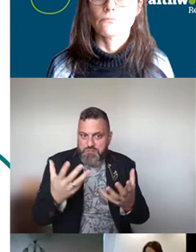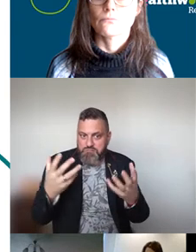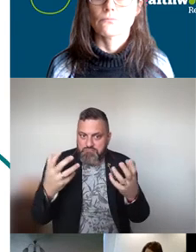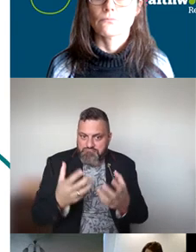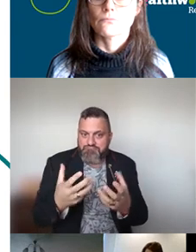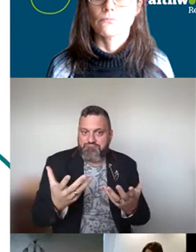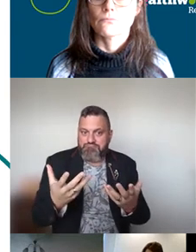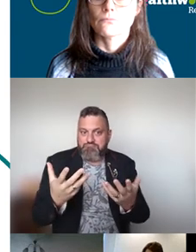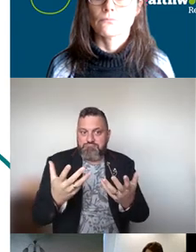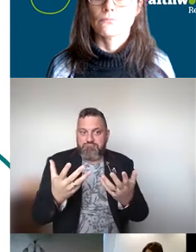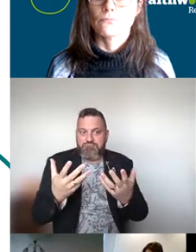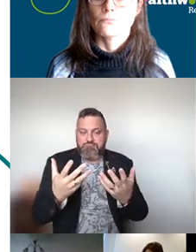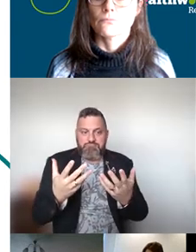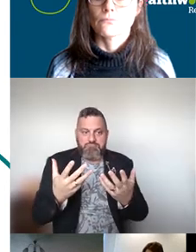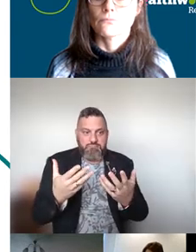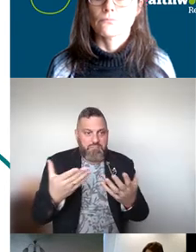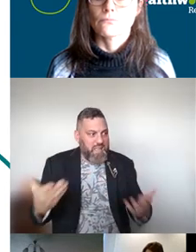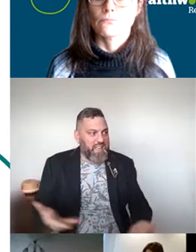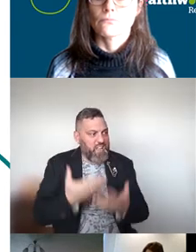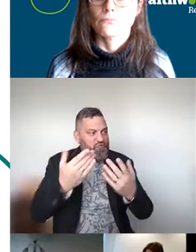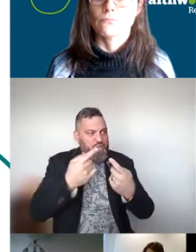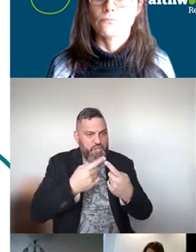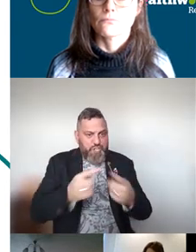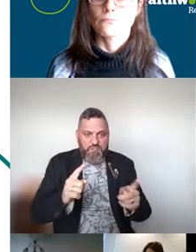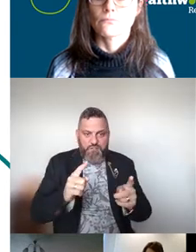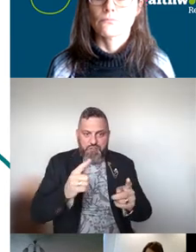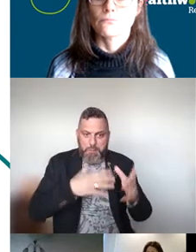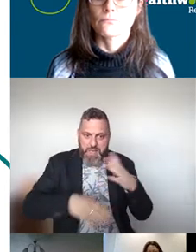encouraging different behaviors,